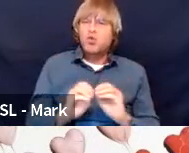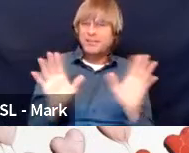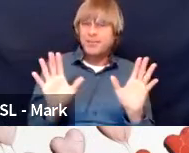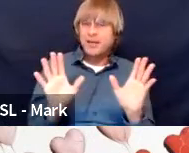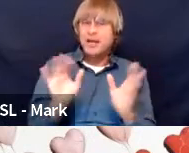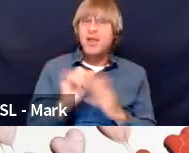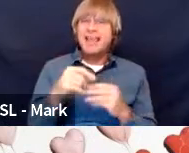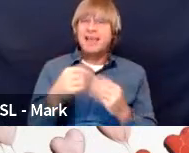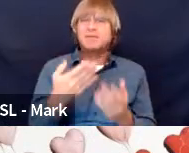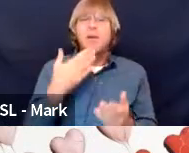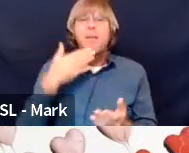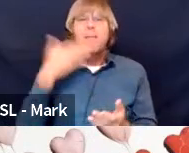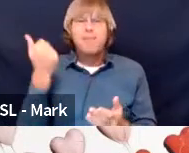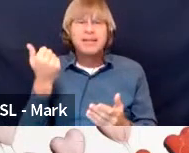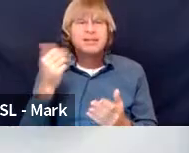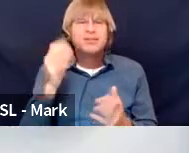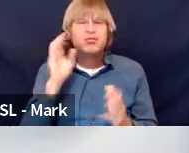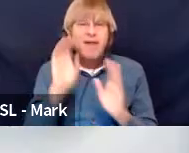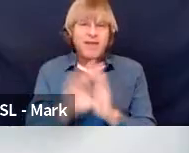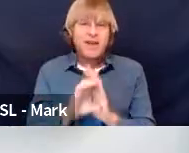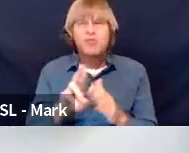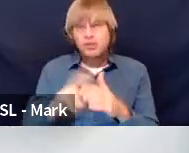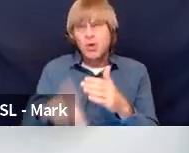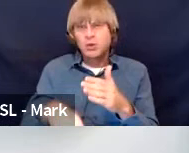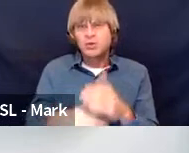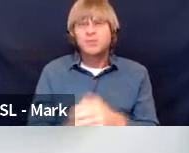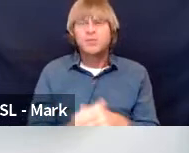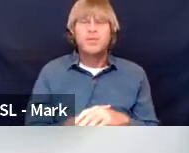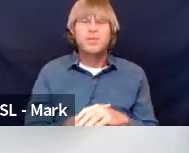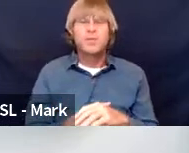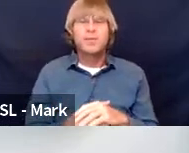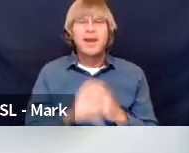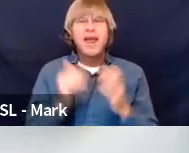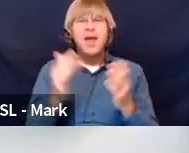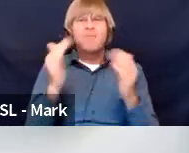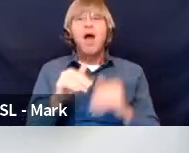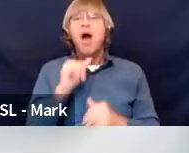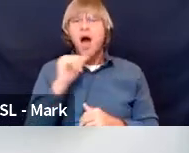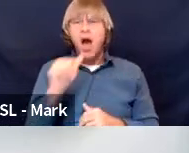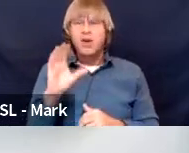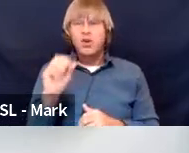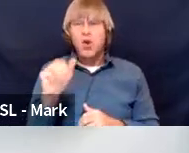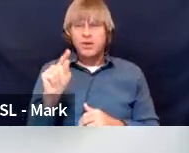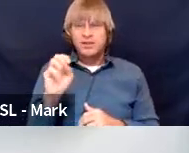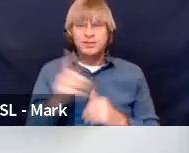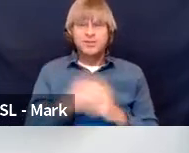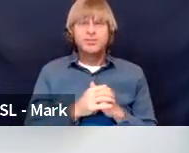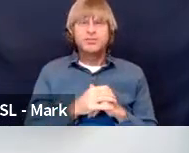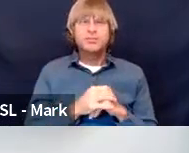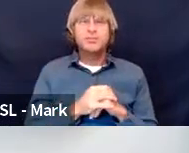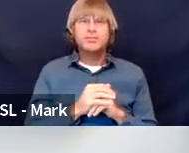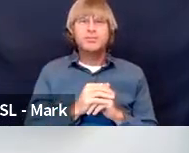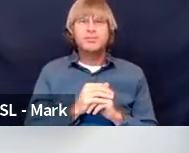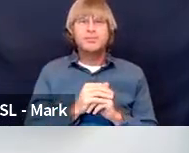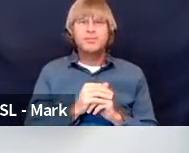is going to give you the best reprographic results. So I'm going to move into uncoated writing texts and cover papers now.